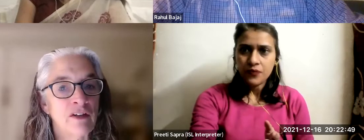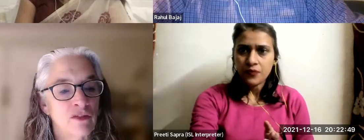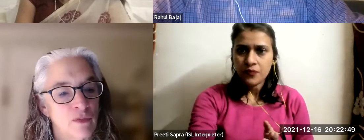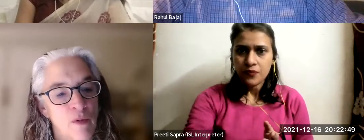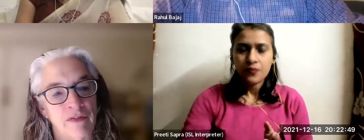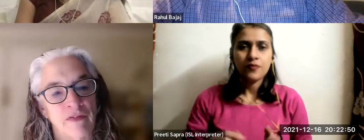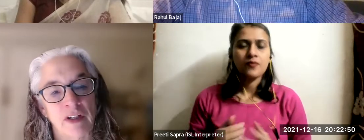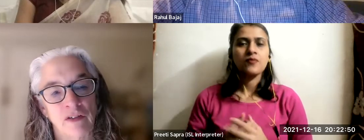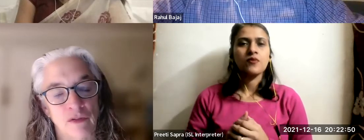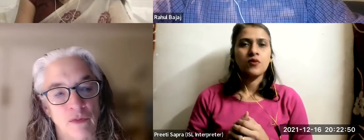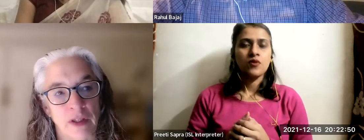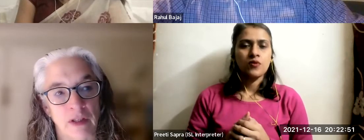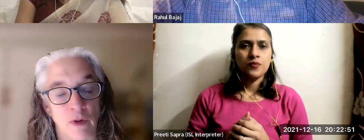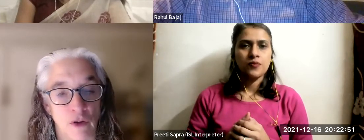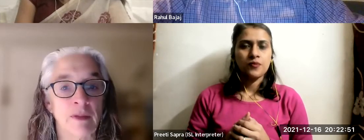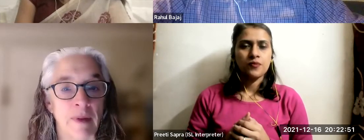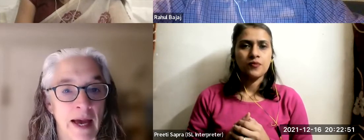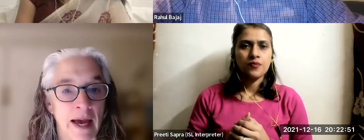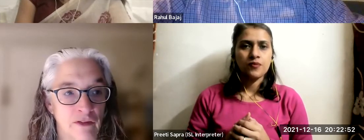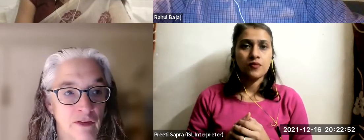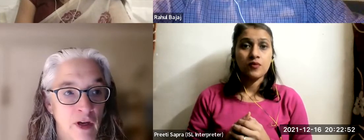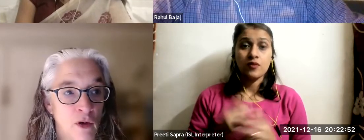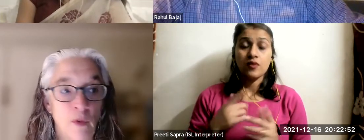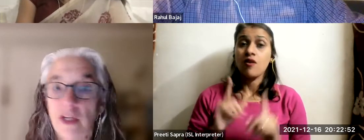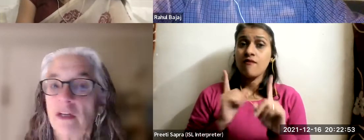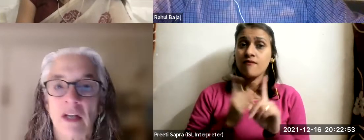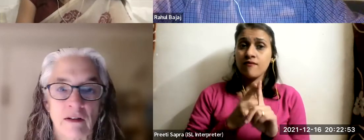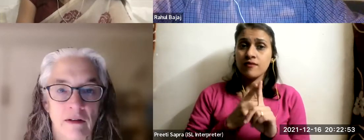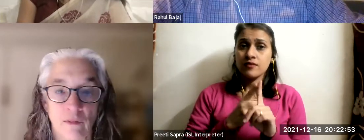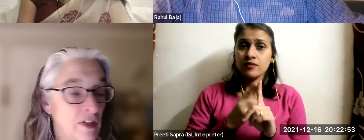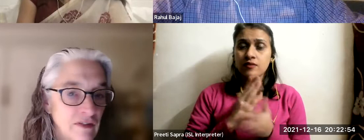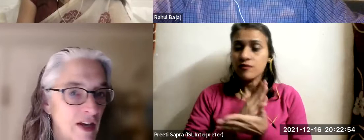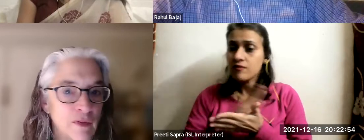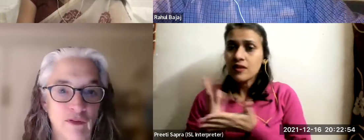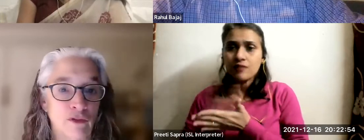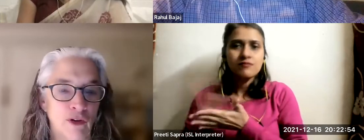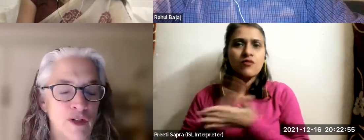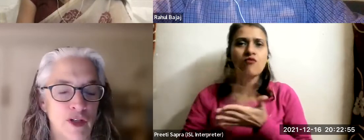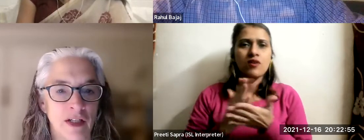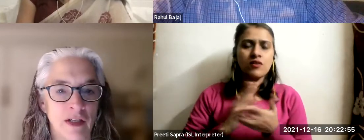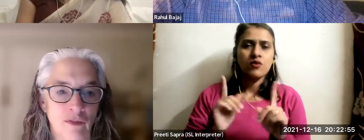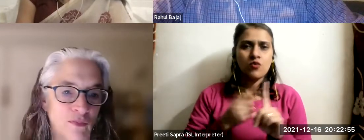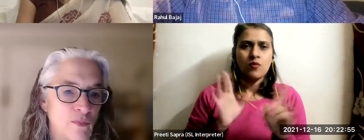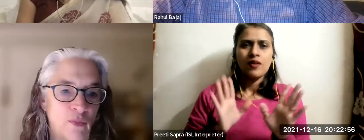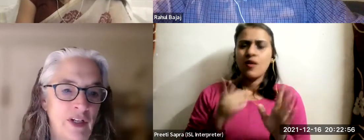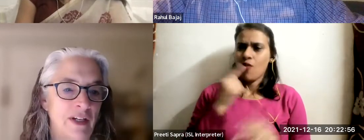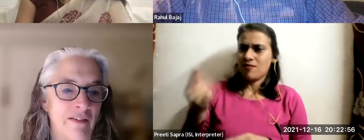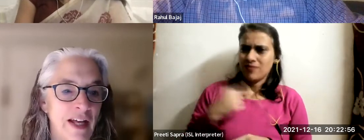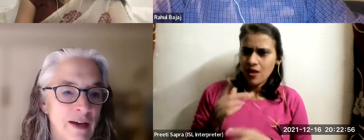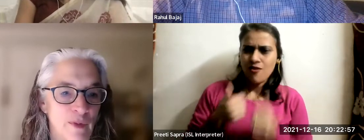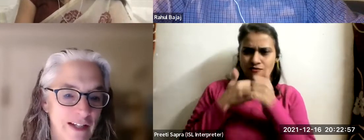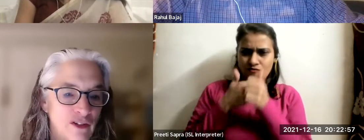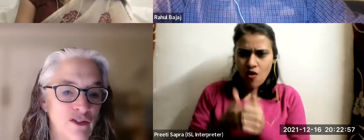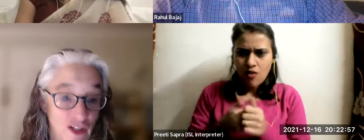we finished with the early banks, we didn't say it was structured negotiation because we didn't